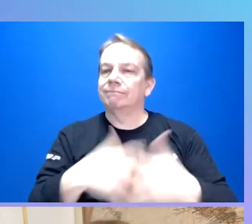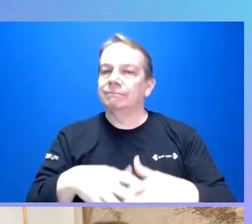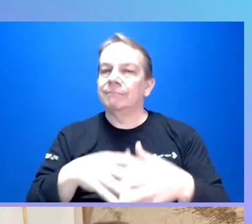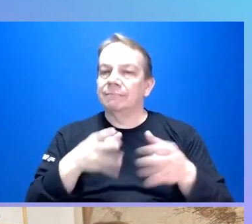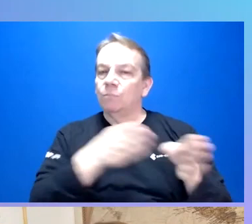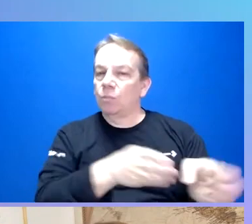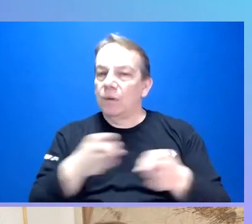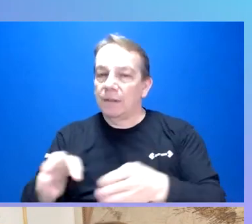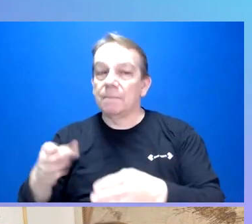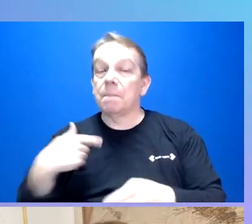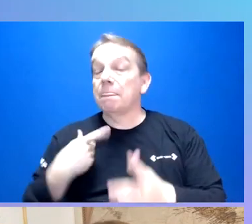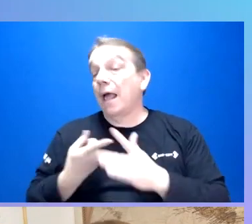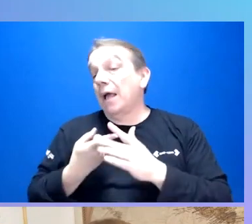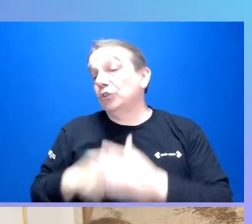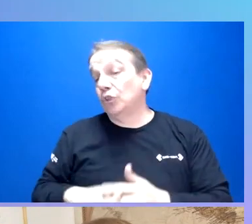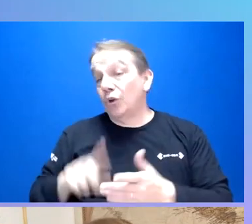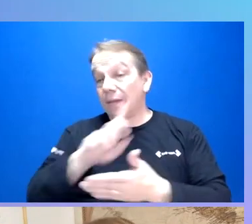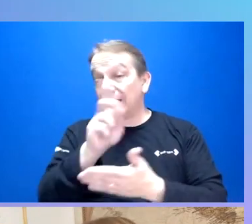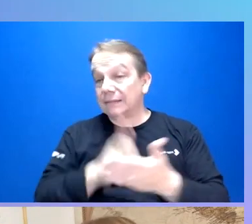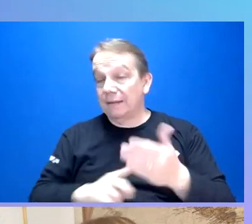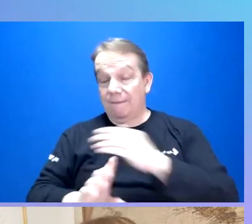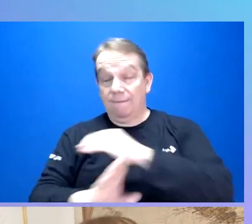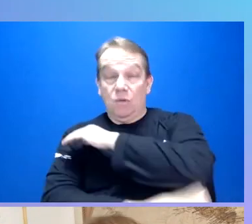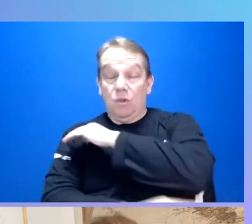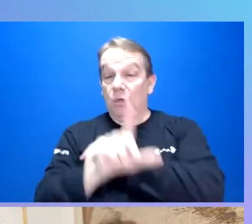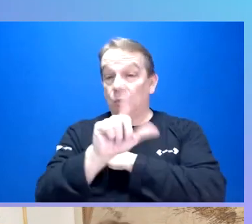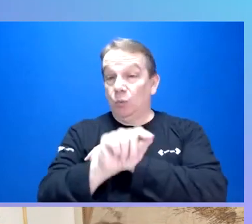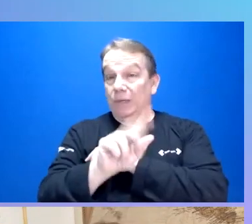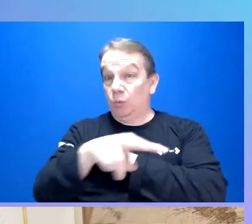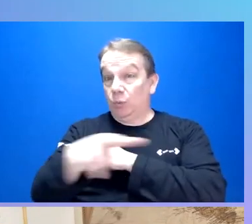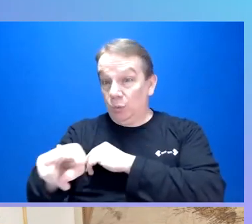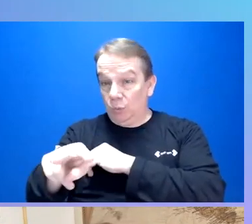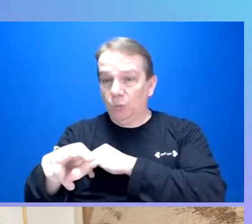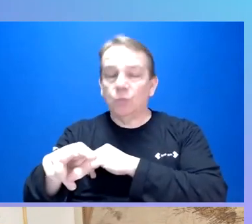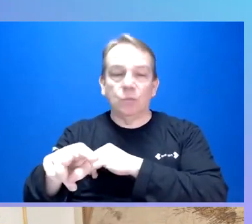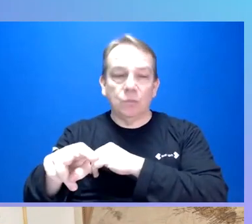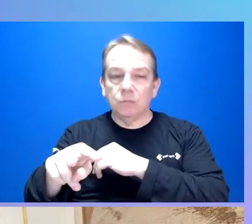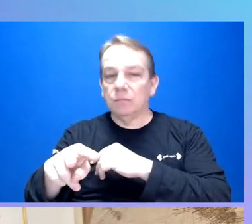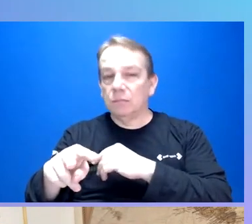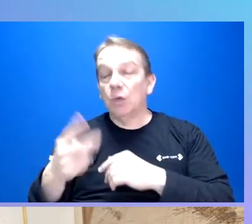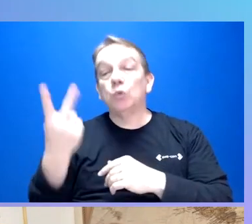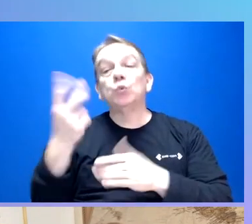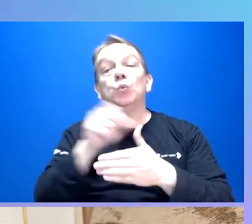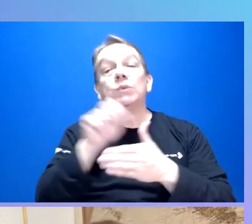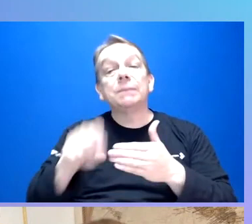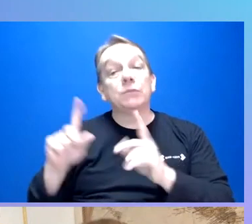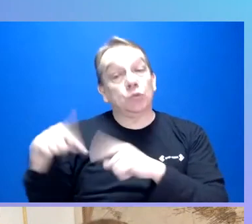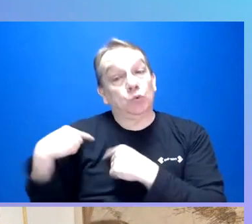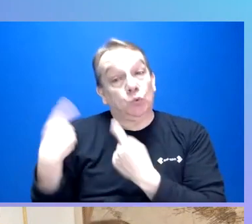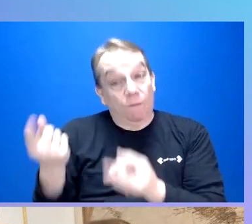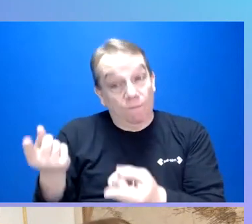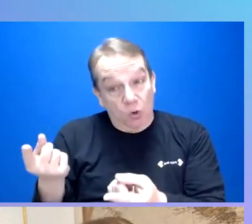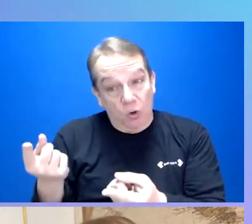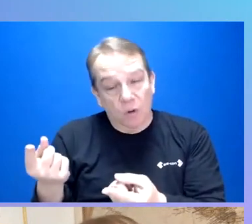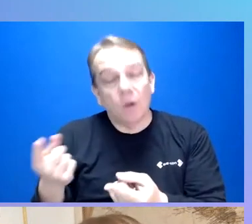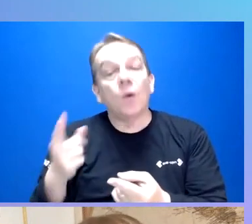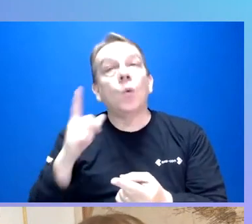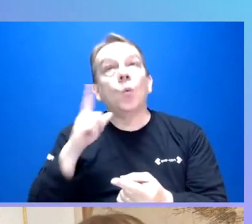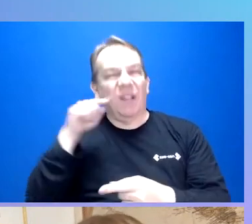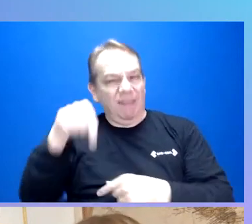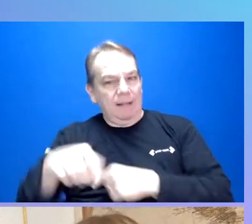So I started the multisensory design class in the fall of 2022. So we've had 2 semesters so far, and we'll be back for